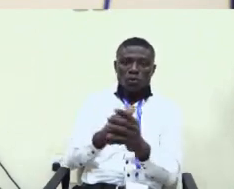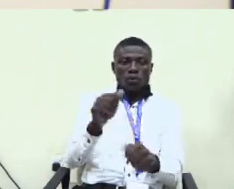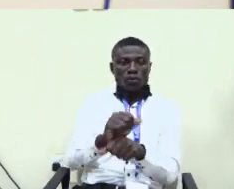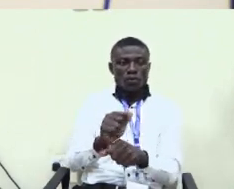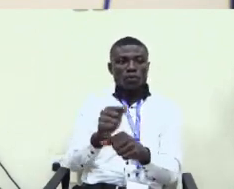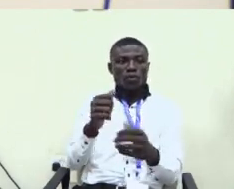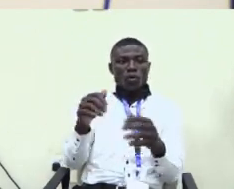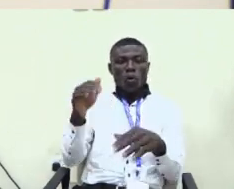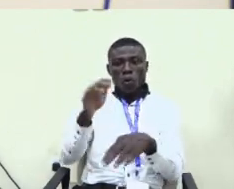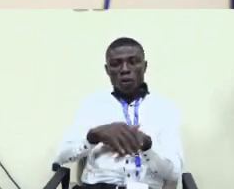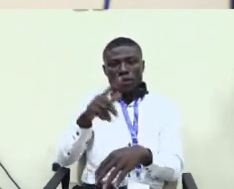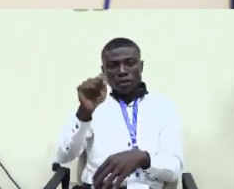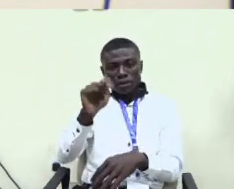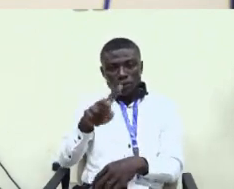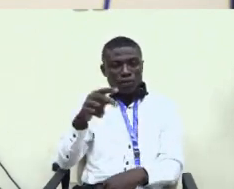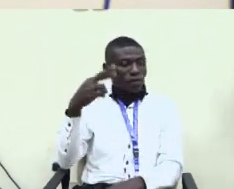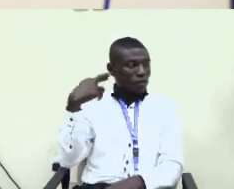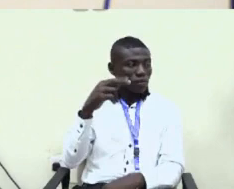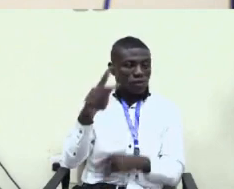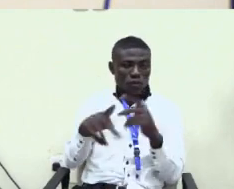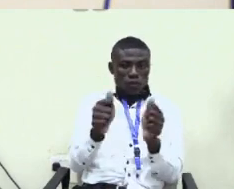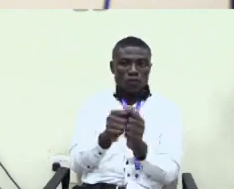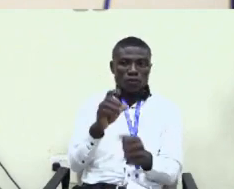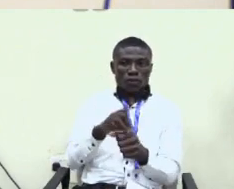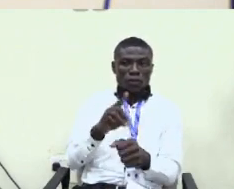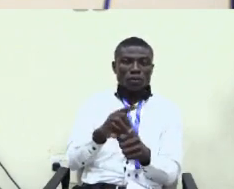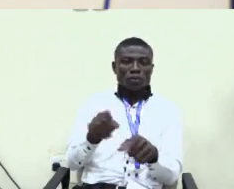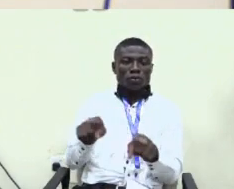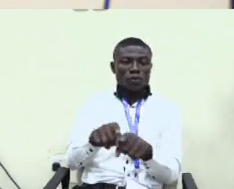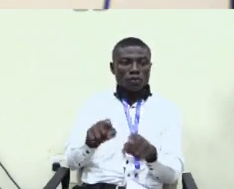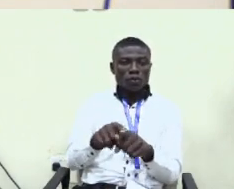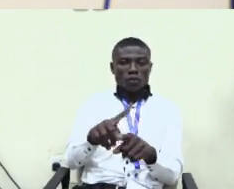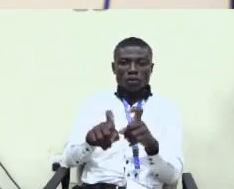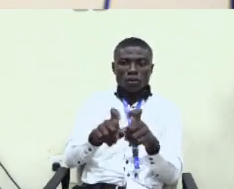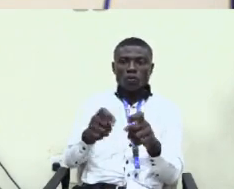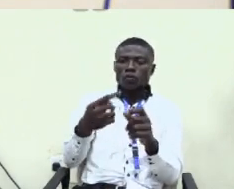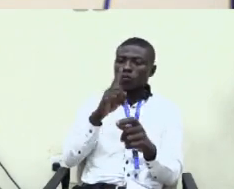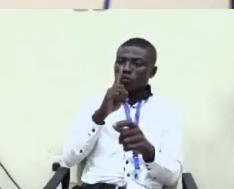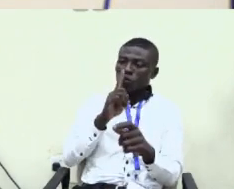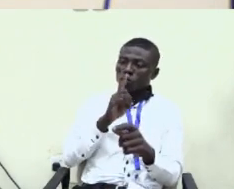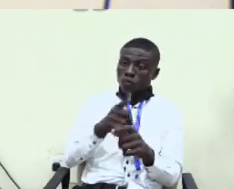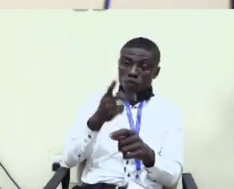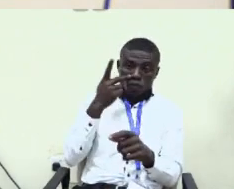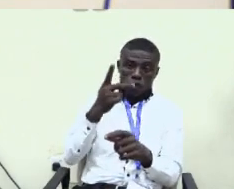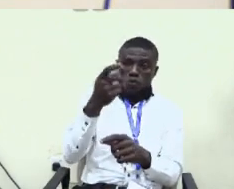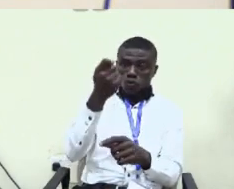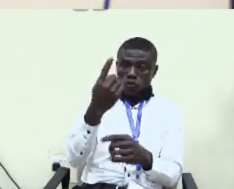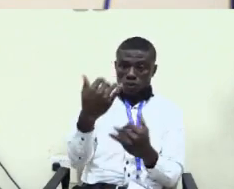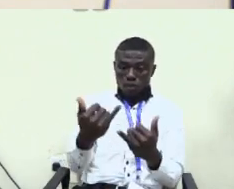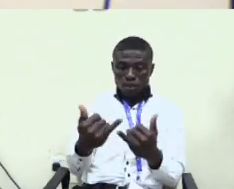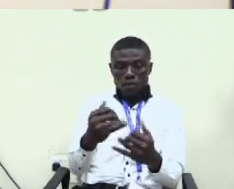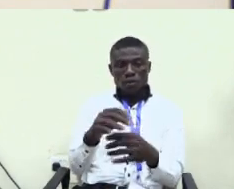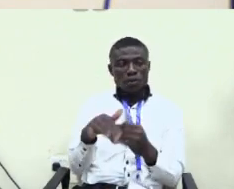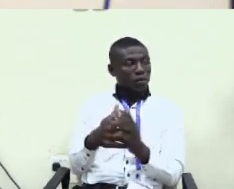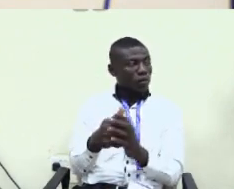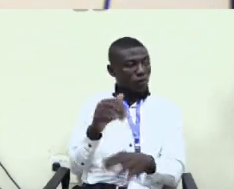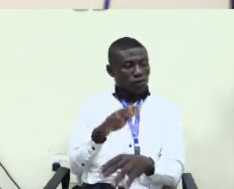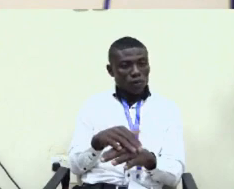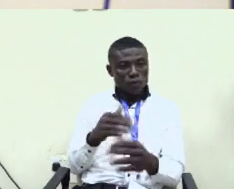their airwaves, and then people with disability themselves are attesting to the fact that now they are calling them